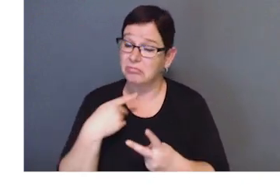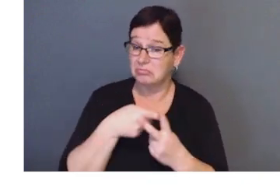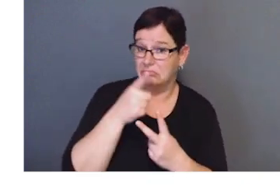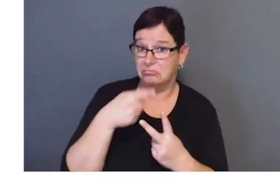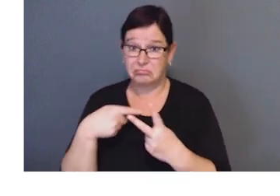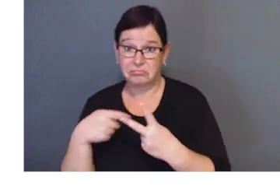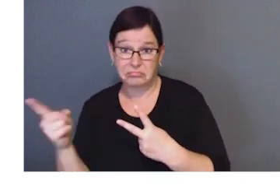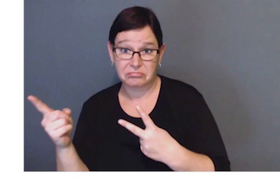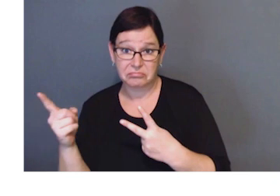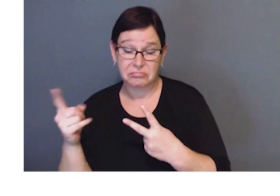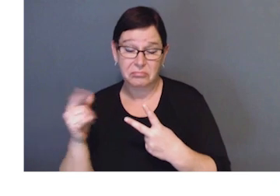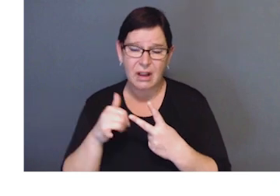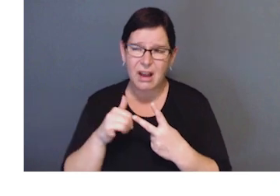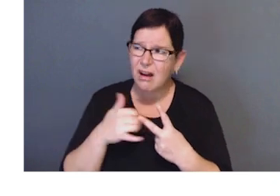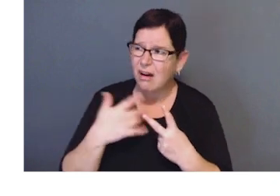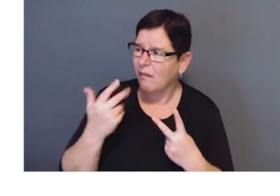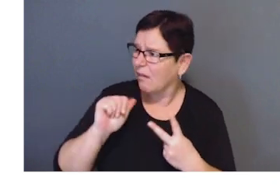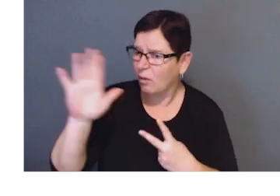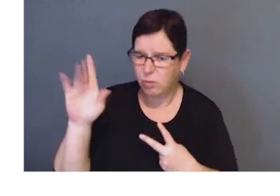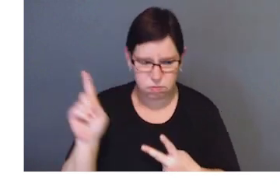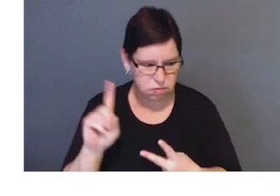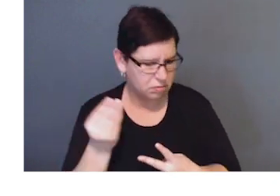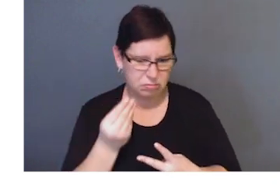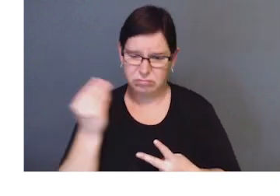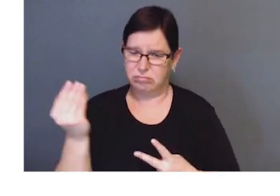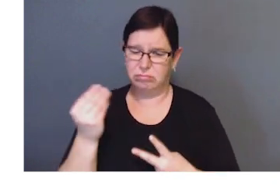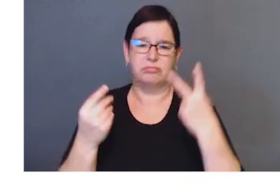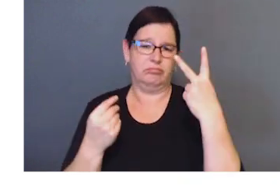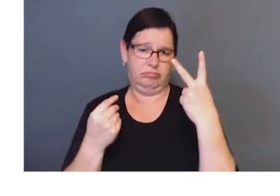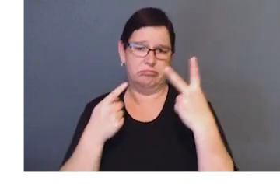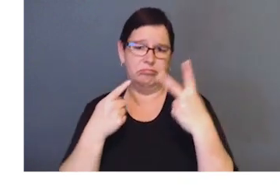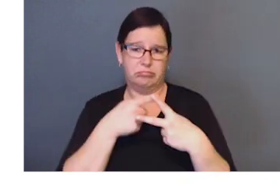T2201, as well as any related